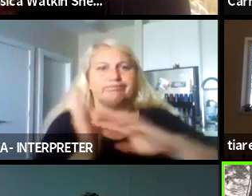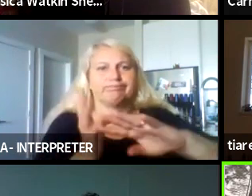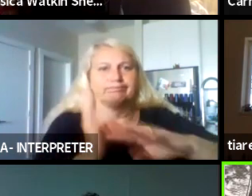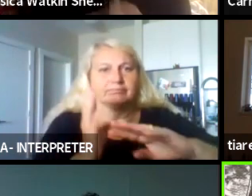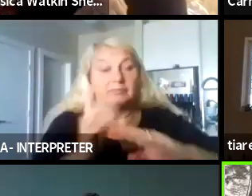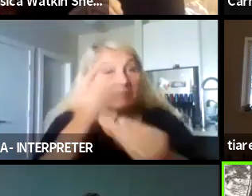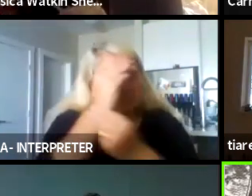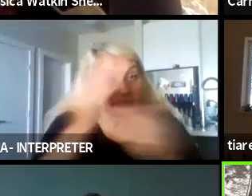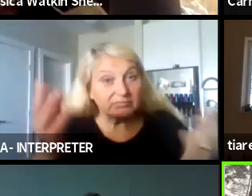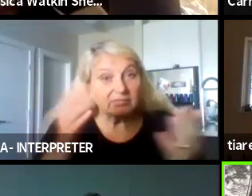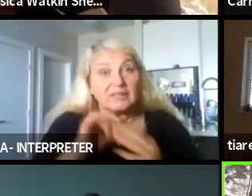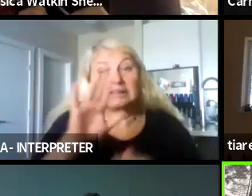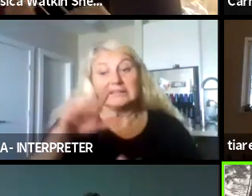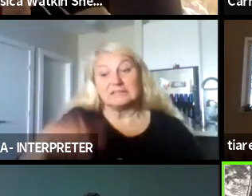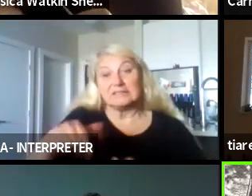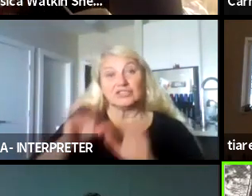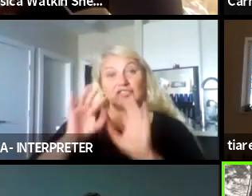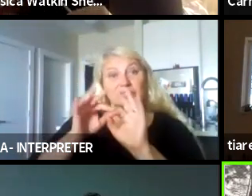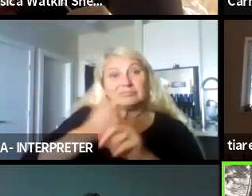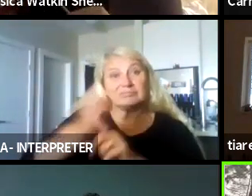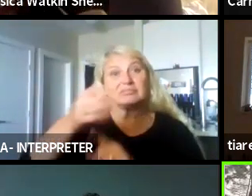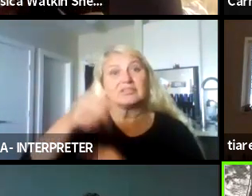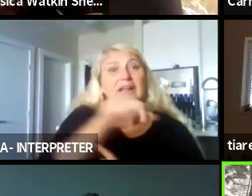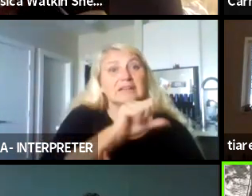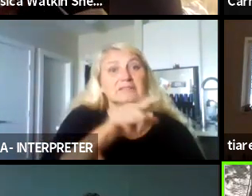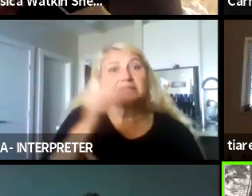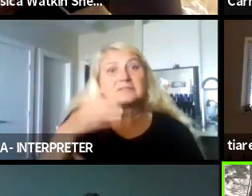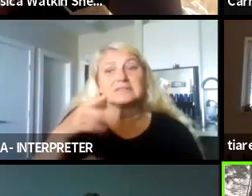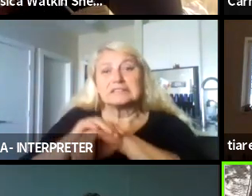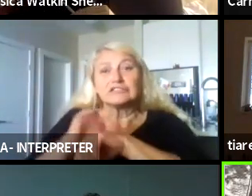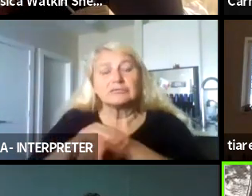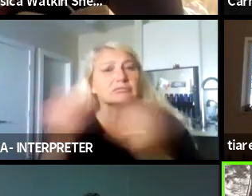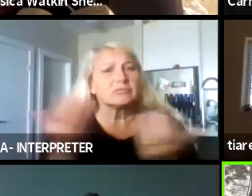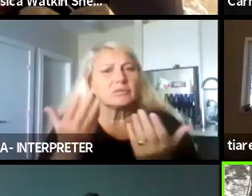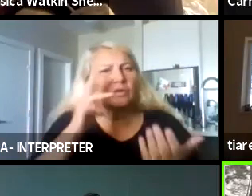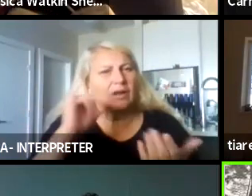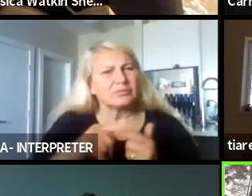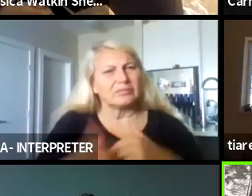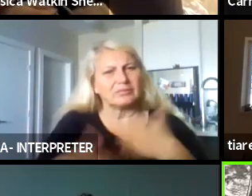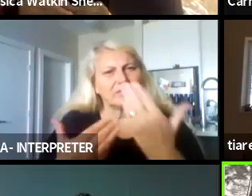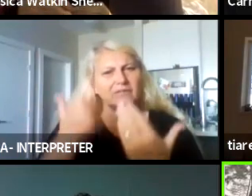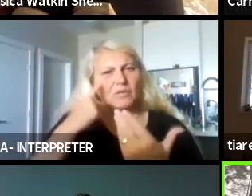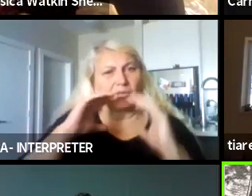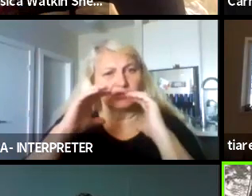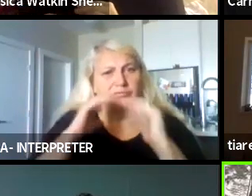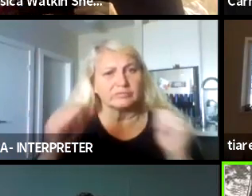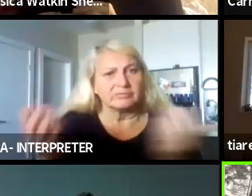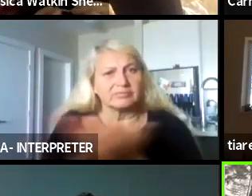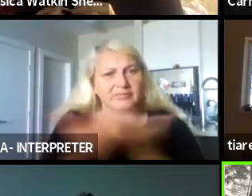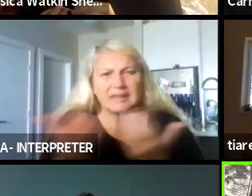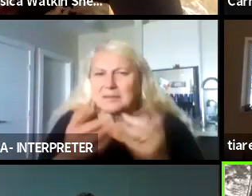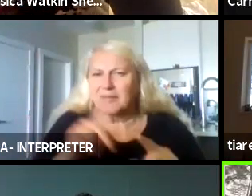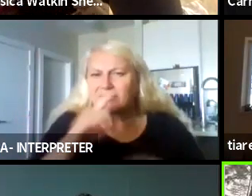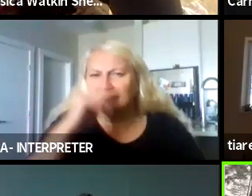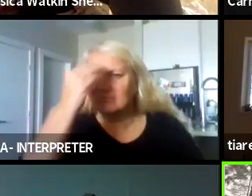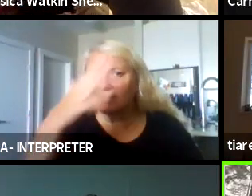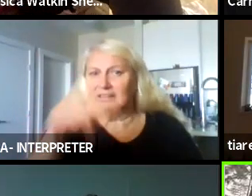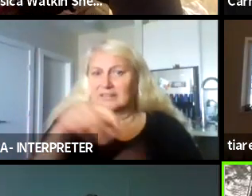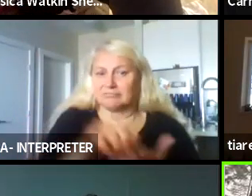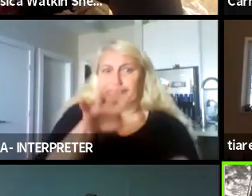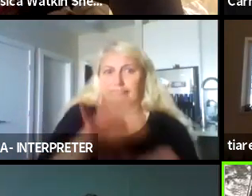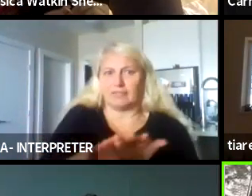ASL English interpretation serves to facilitate communication, but it doesn't constitute an authentic record of the